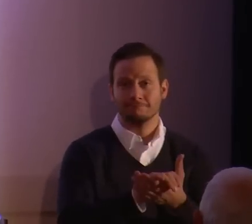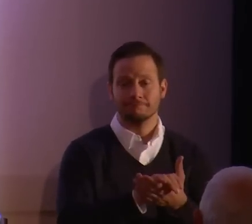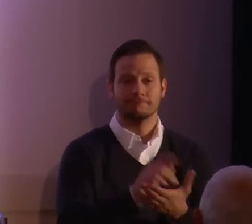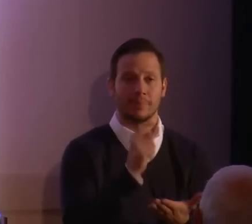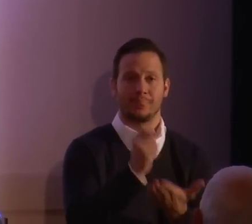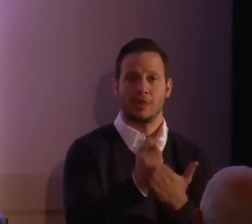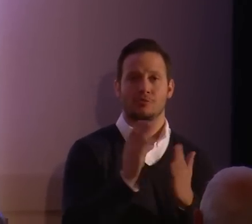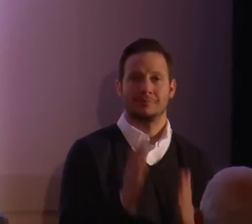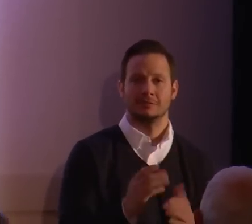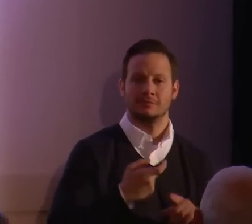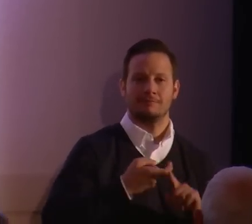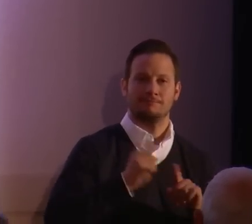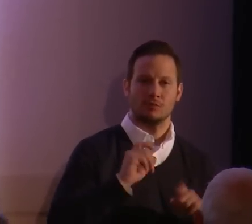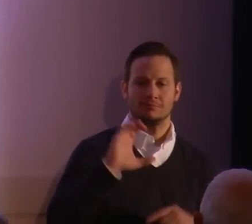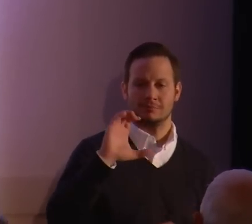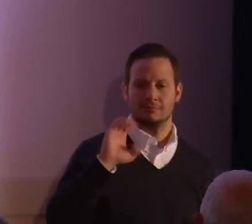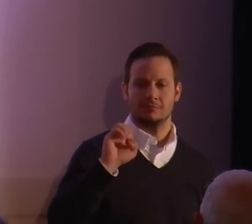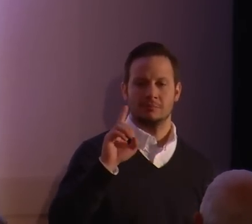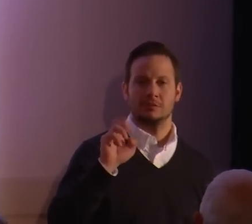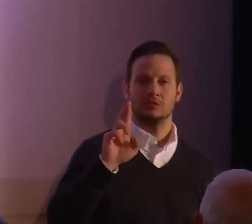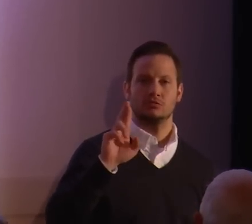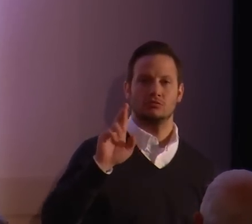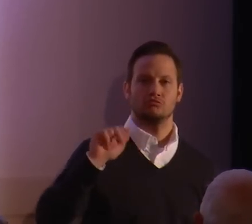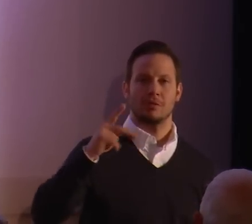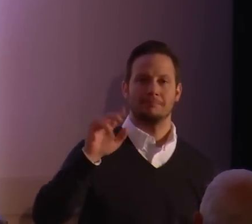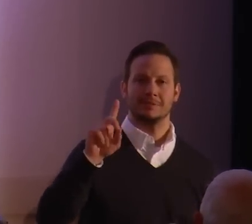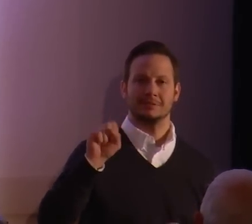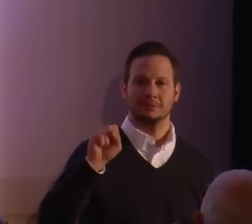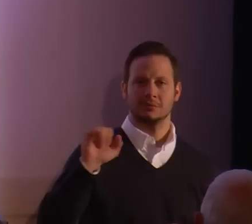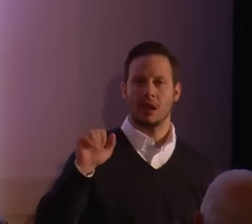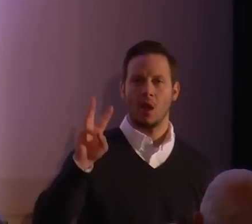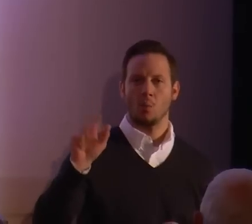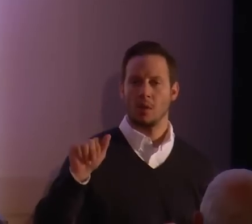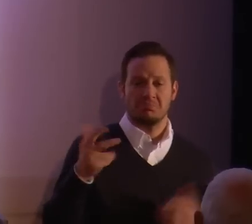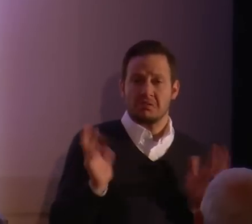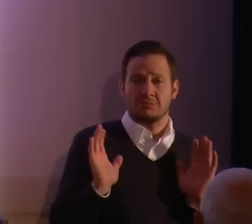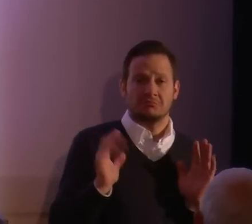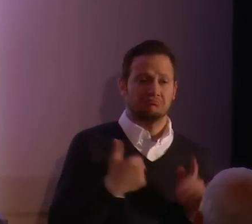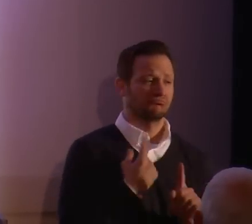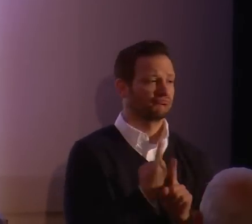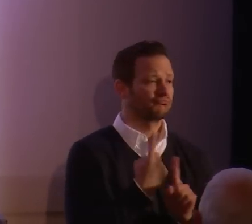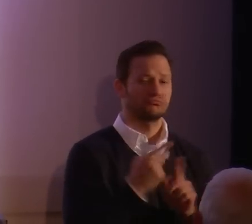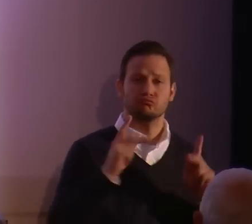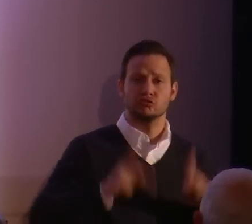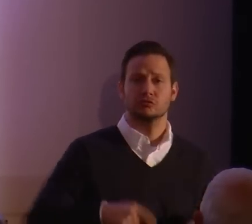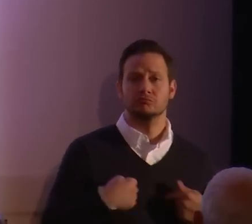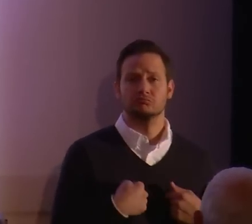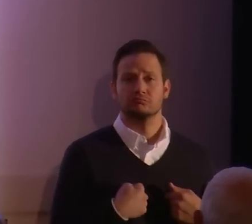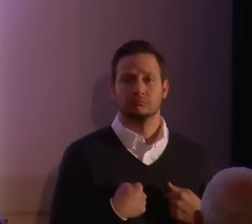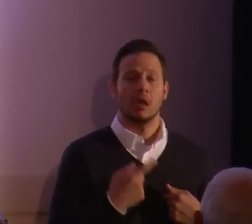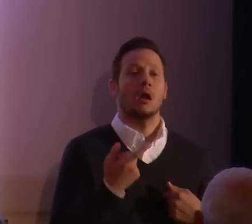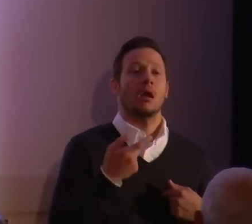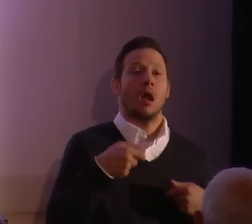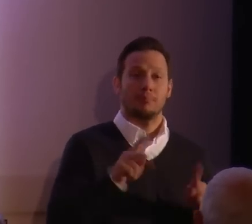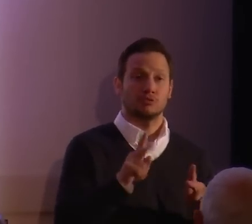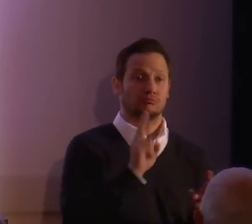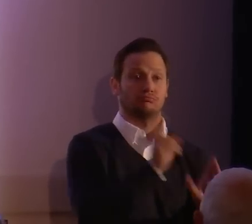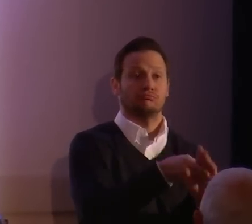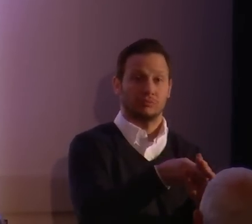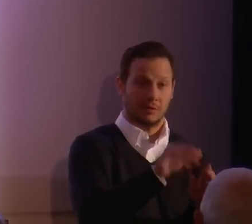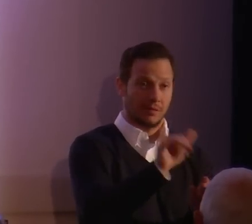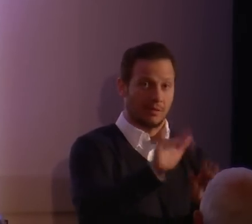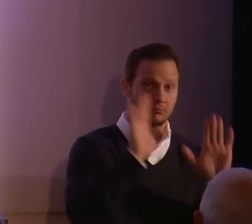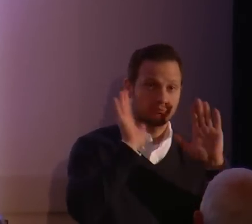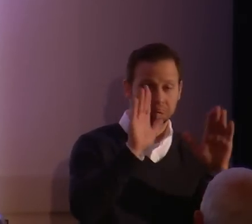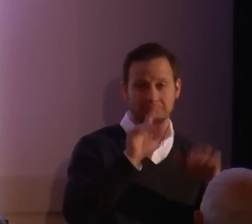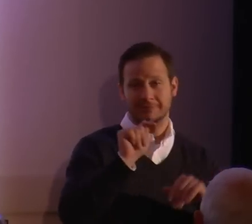therapist from Cedar Rapids, Iowa. I'm truly nothing more than an ordinary person who had the opportunity to be a part of an incredible reality